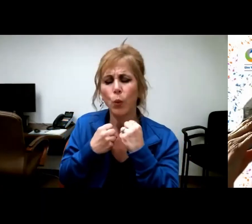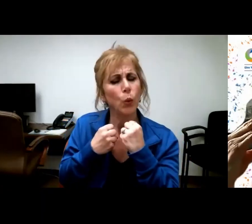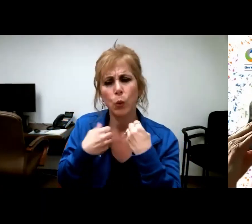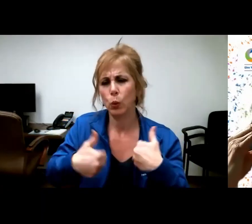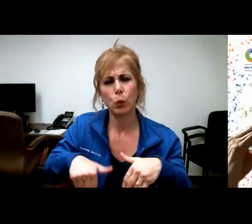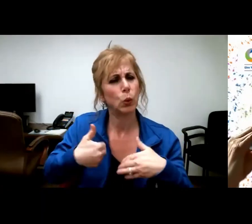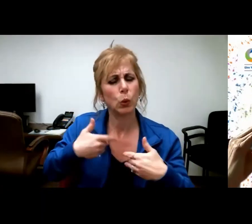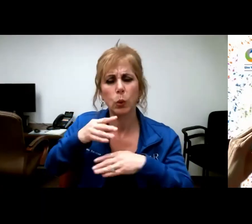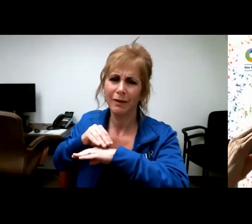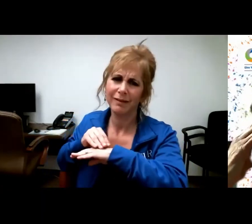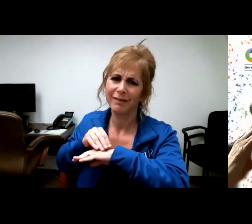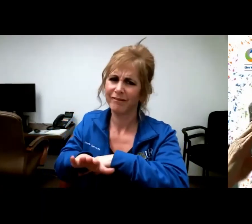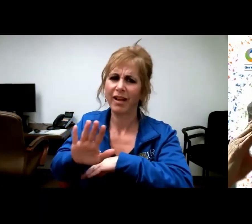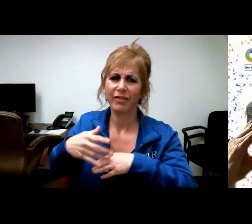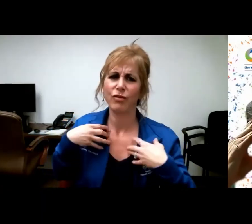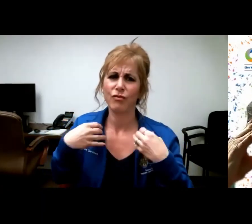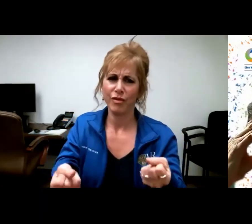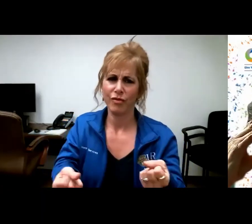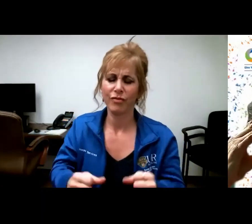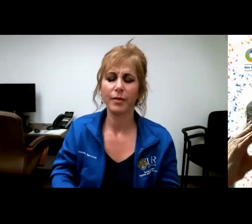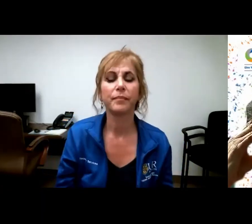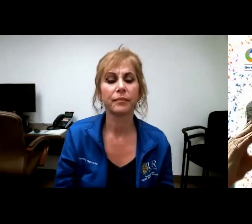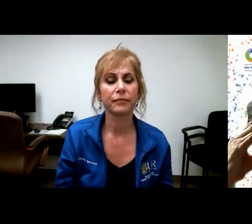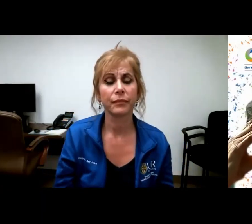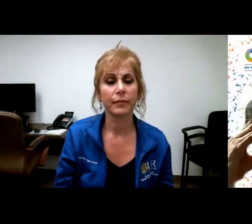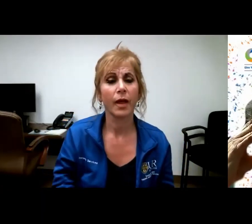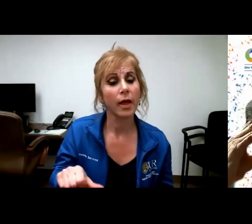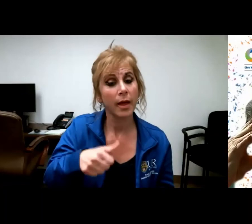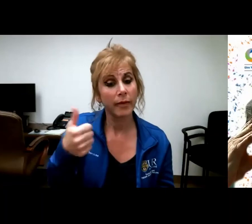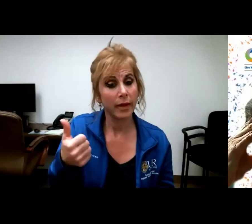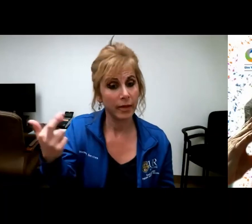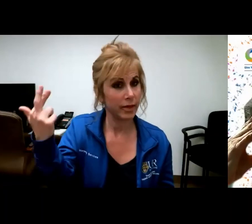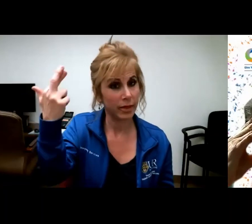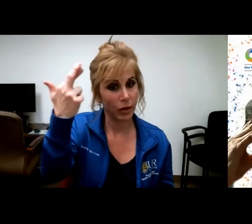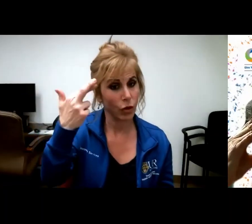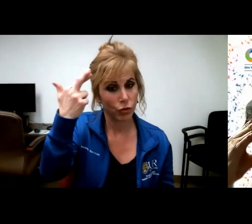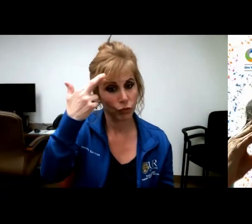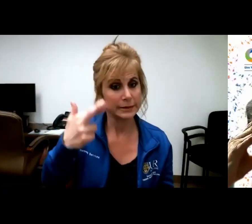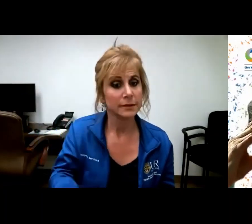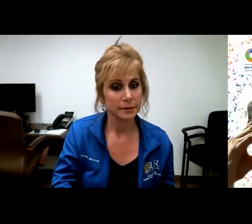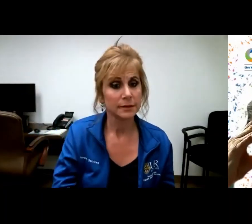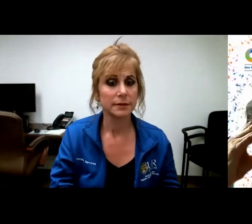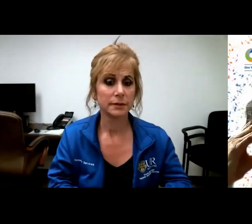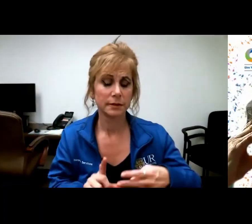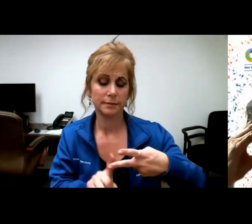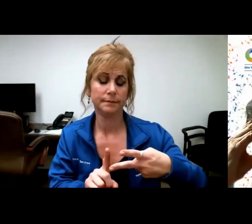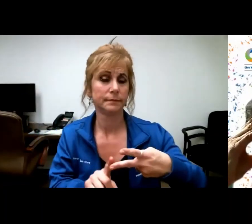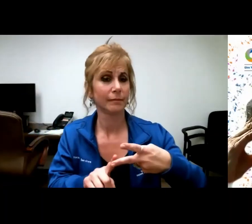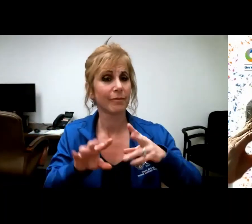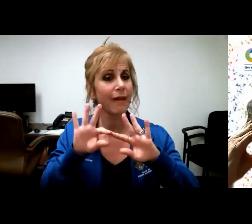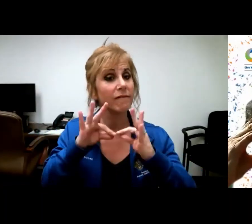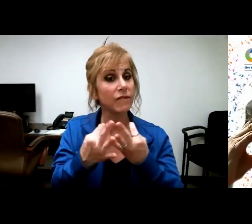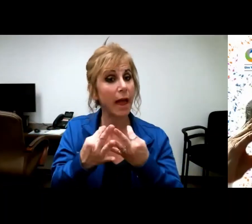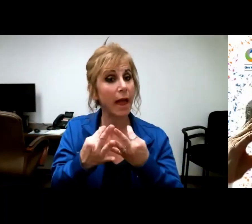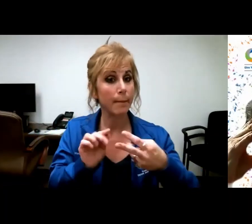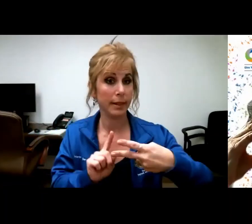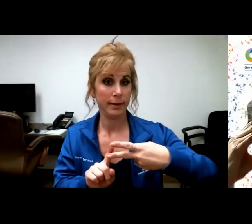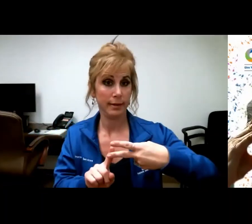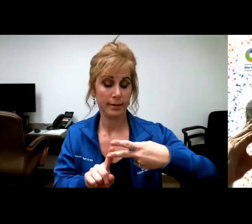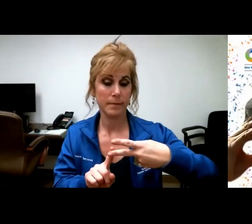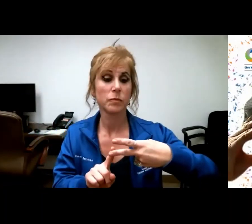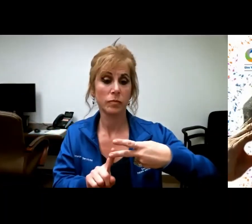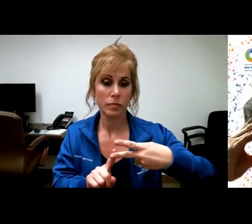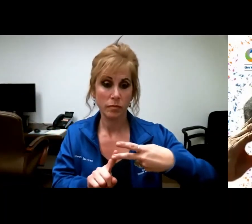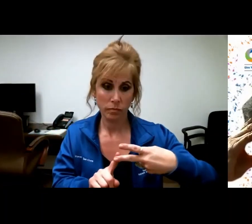conditions. And the other one that has to do with cultural competence is the role of the role of families for Latinos.